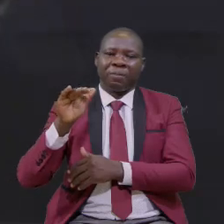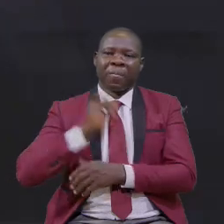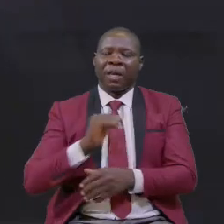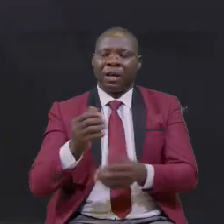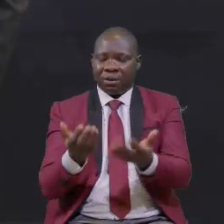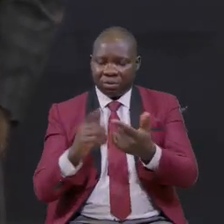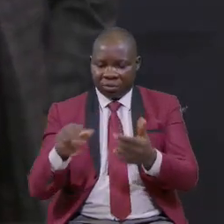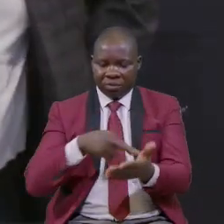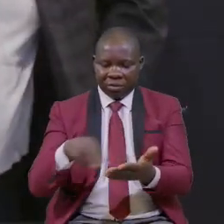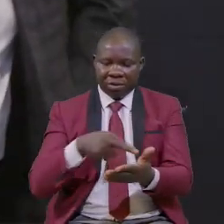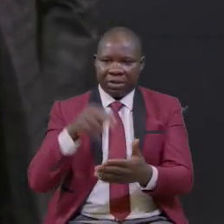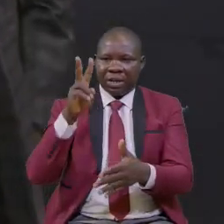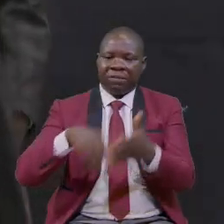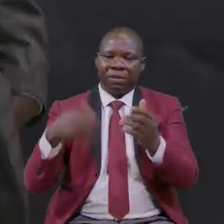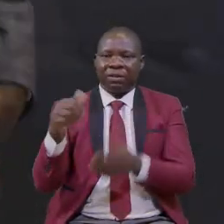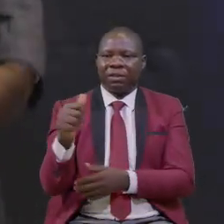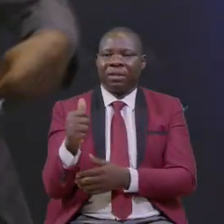from verse 10.